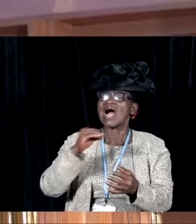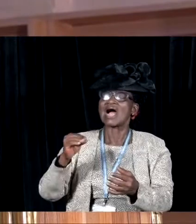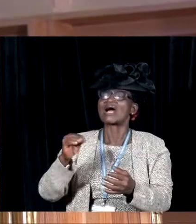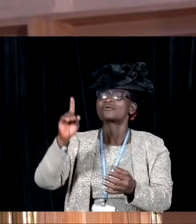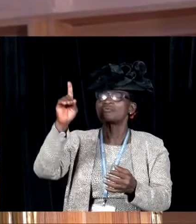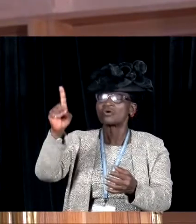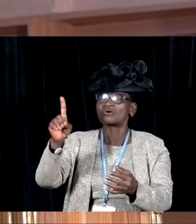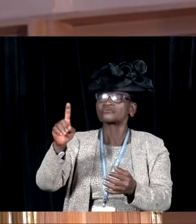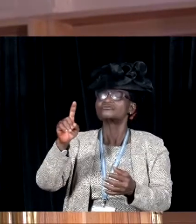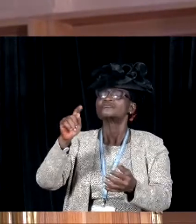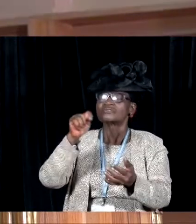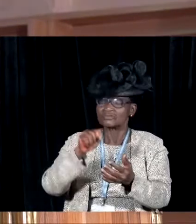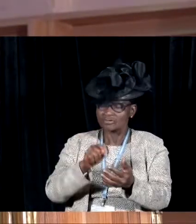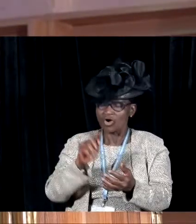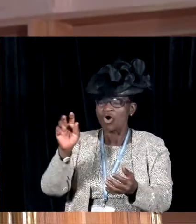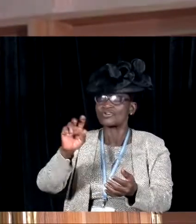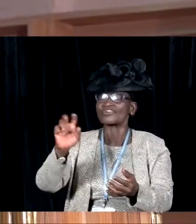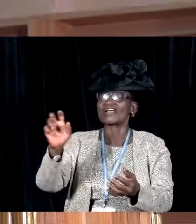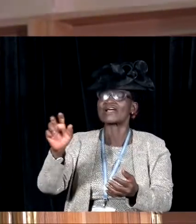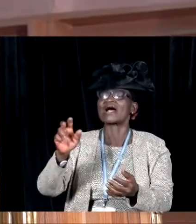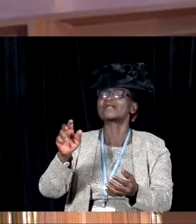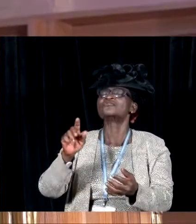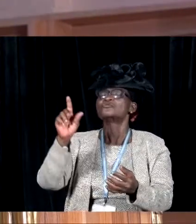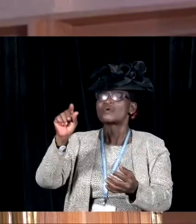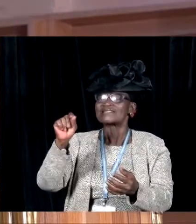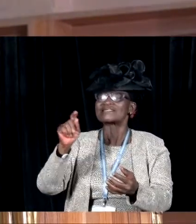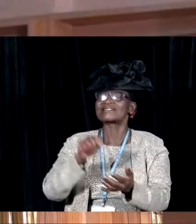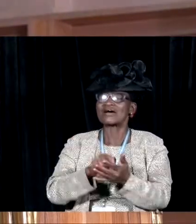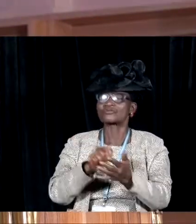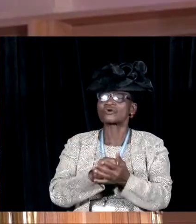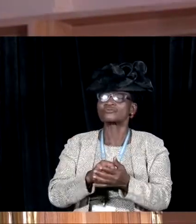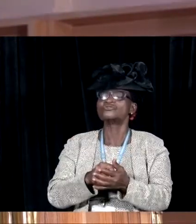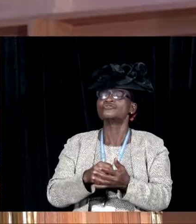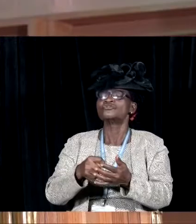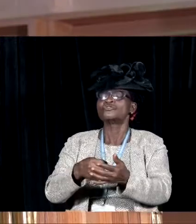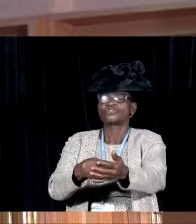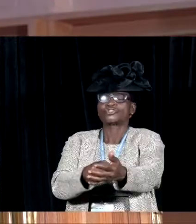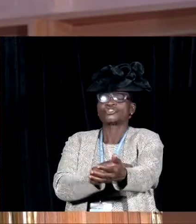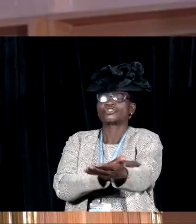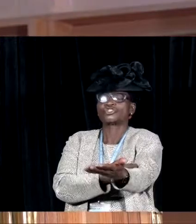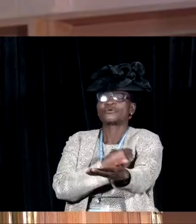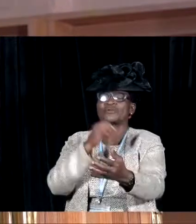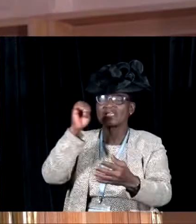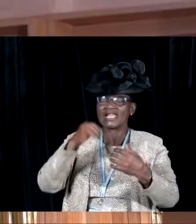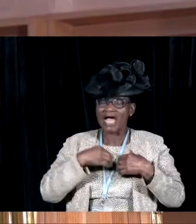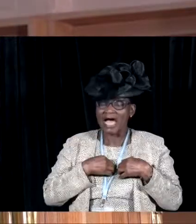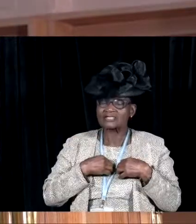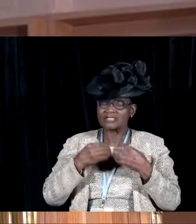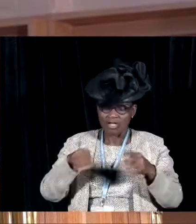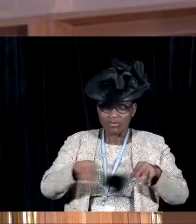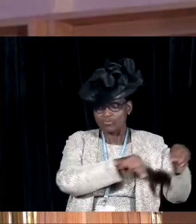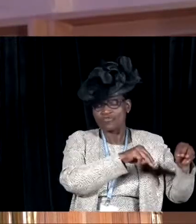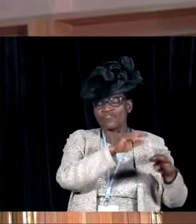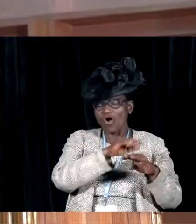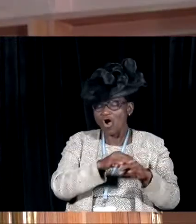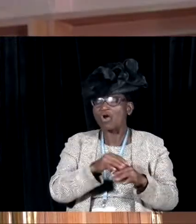120,000 sheep. He had moved on from just prospering to